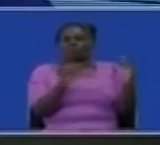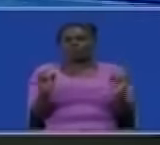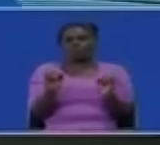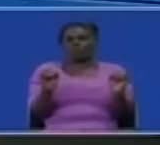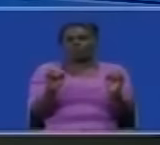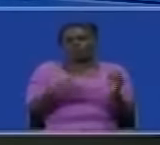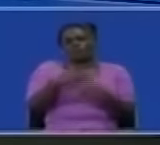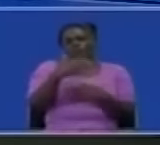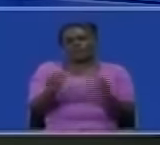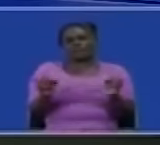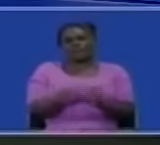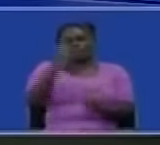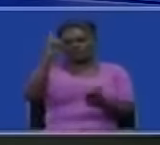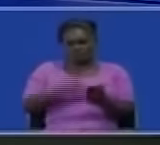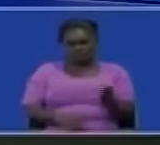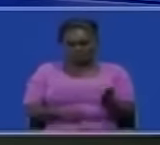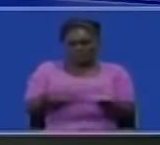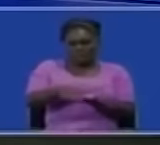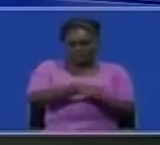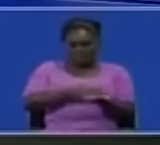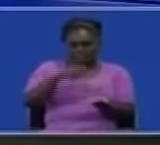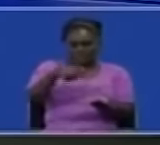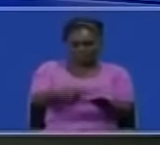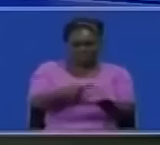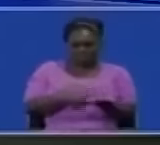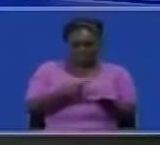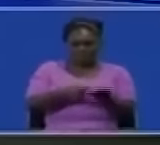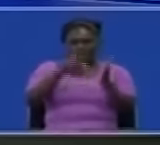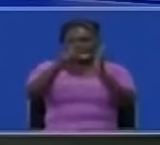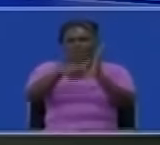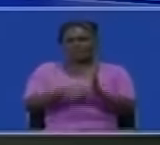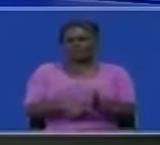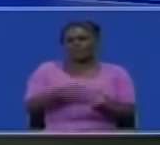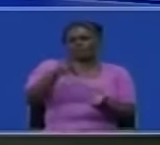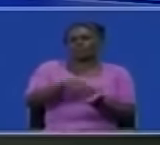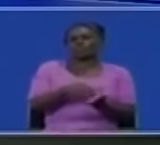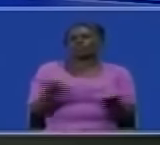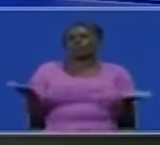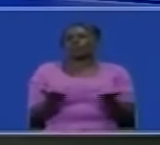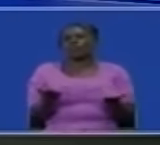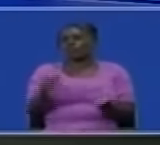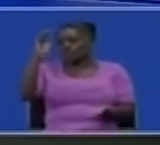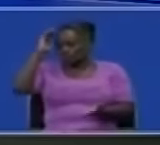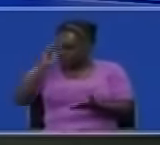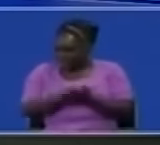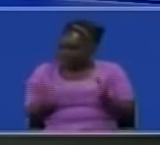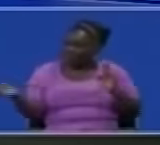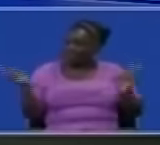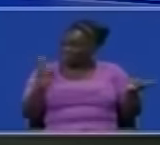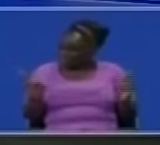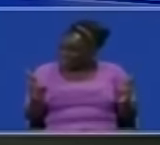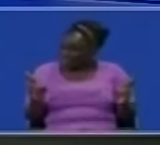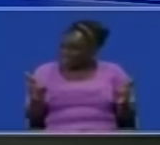What will happen? This will form part of our discussion a little later on. Where are we when it comes to that? Do you believe we are ready to have